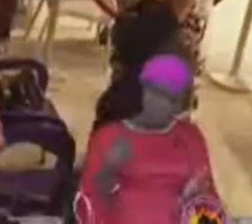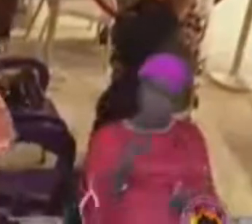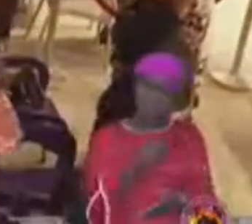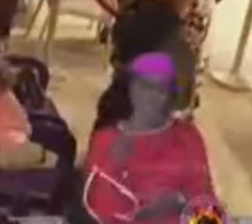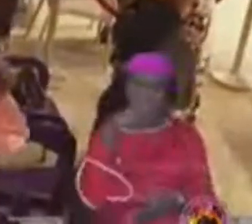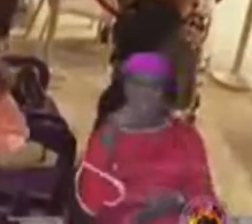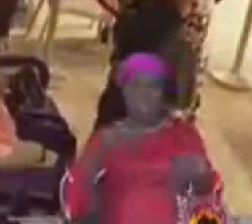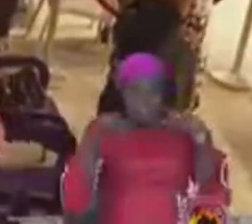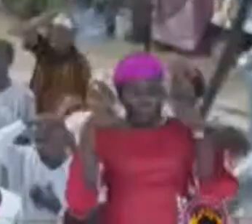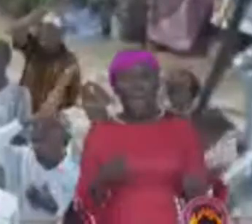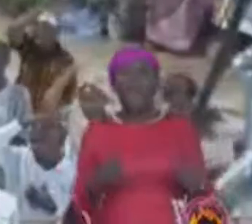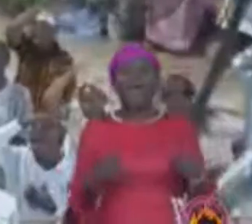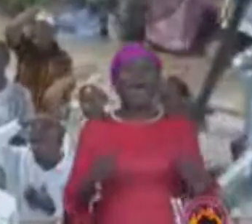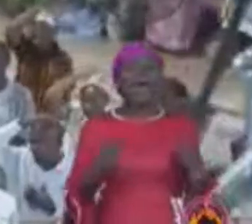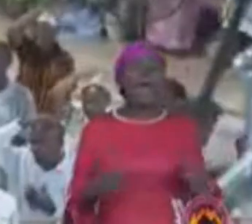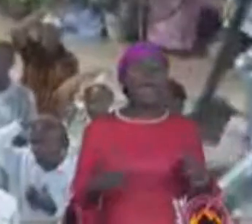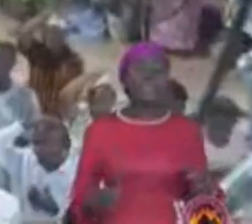power,